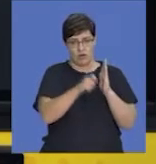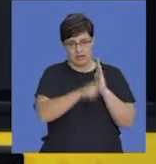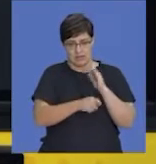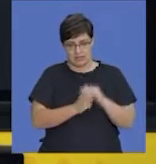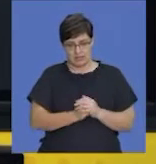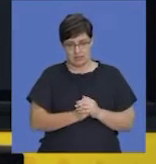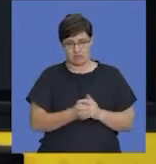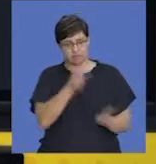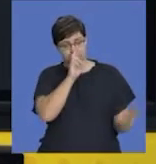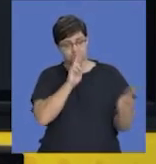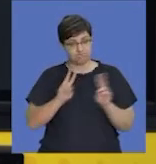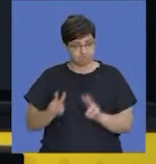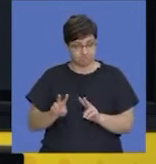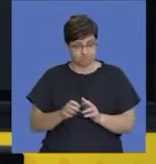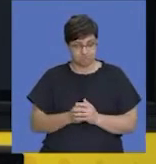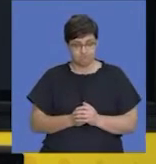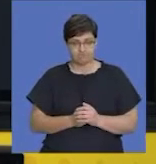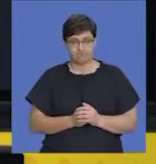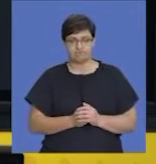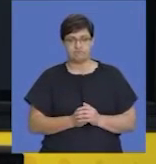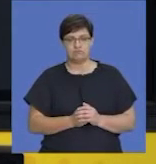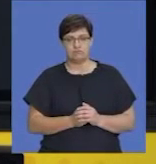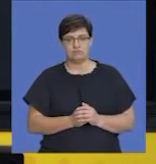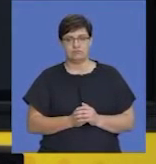look at it and get to it now.